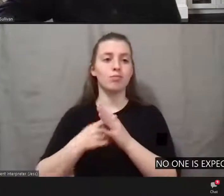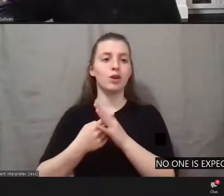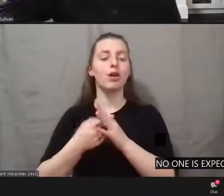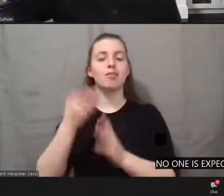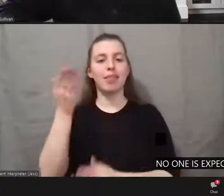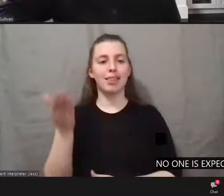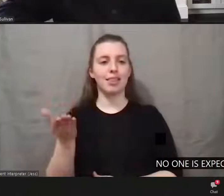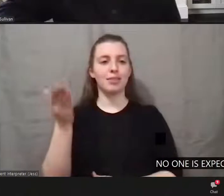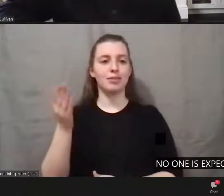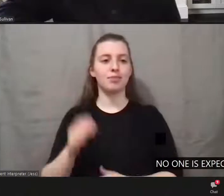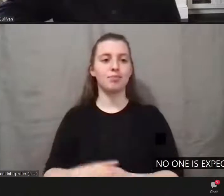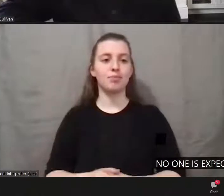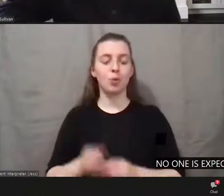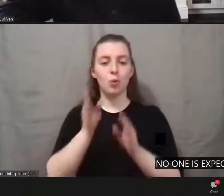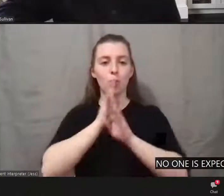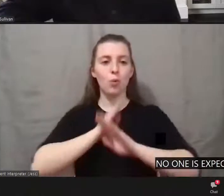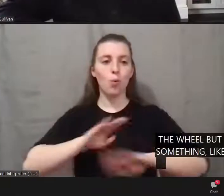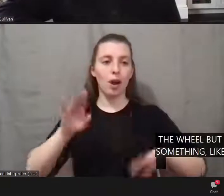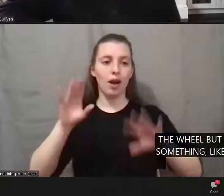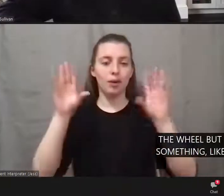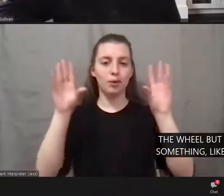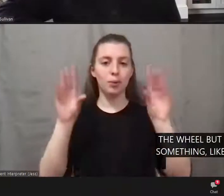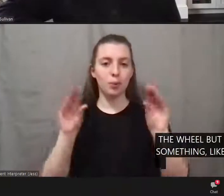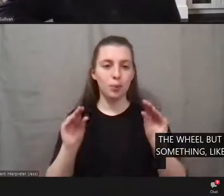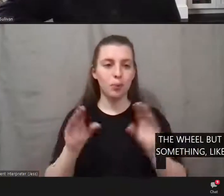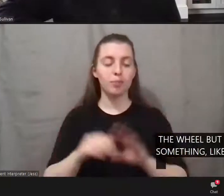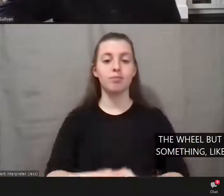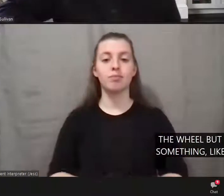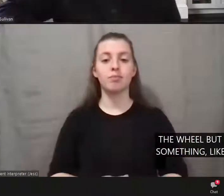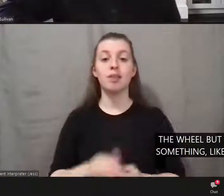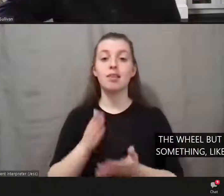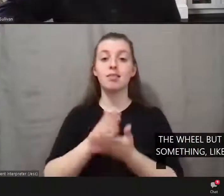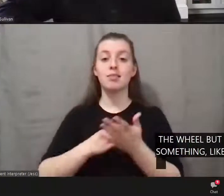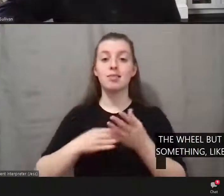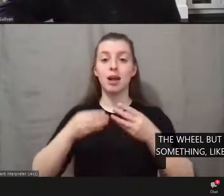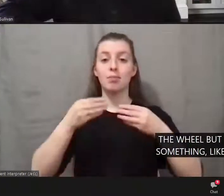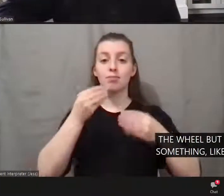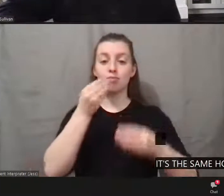see that some stores are doing like senior shopping, that they